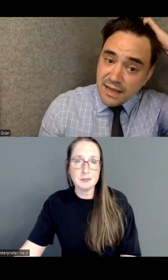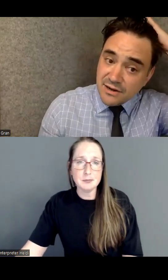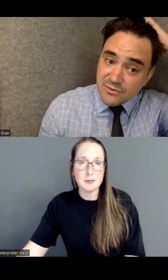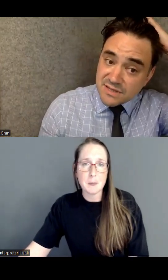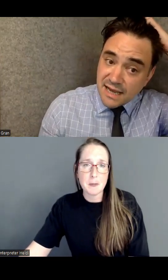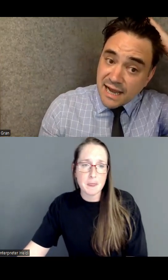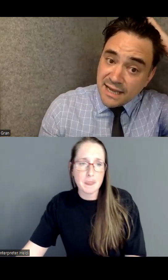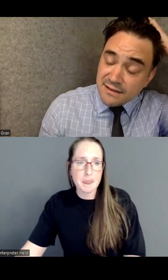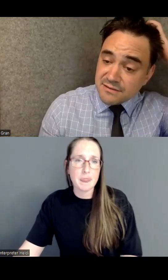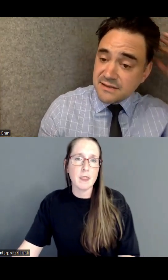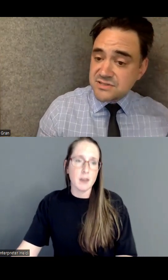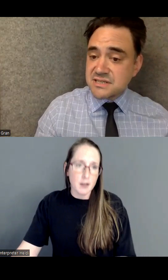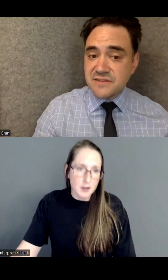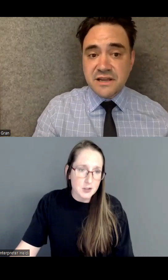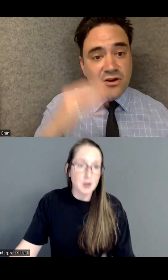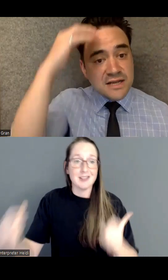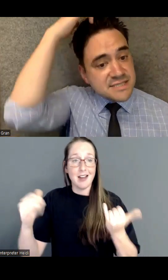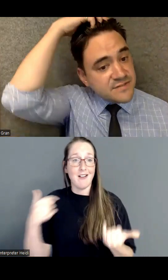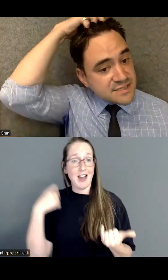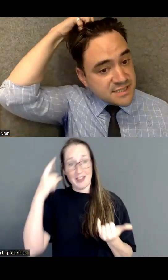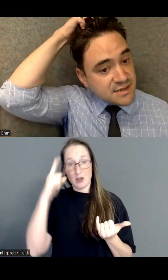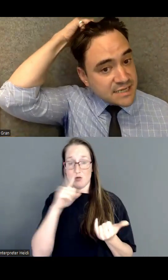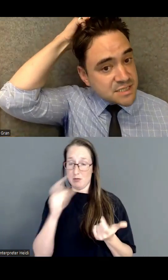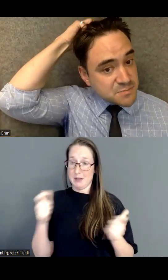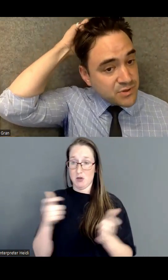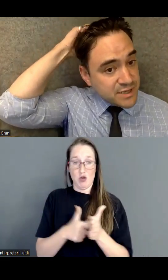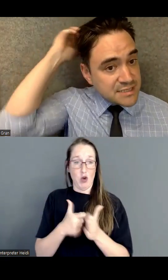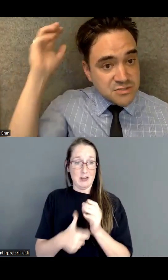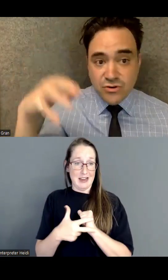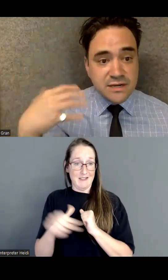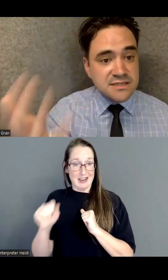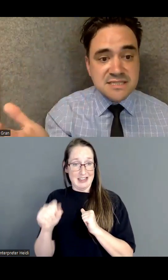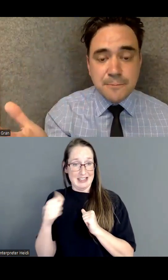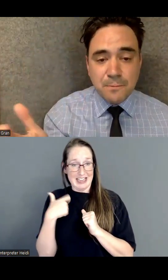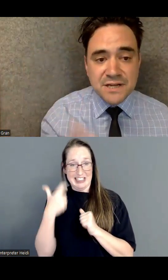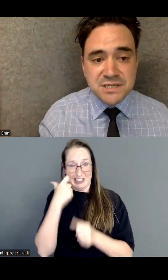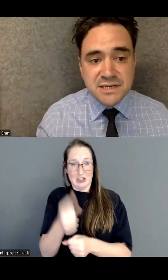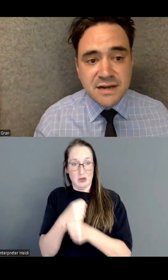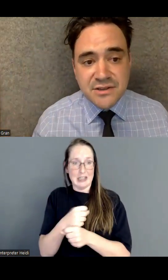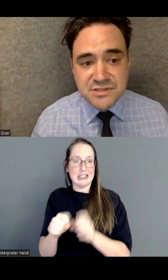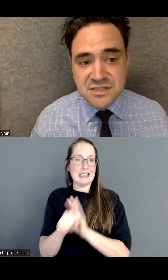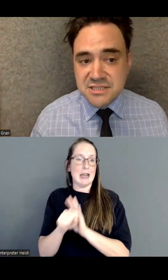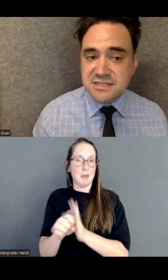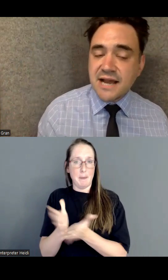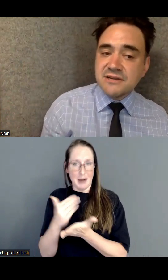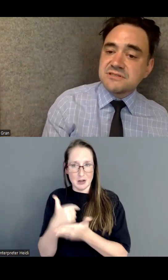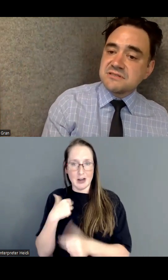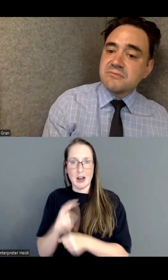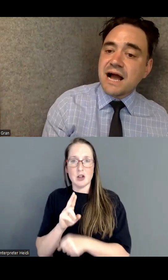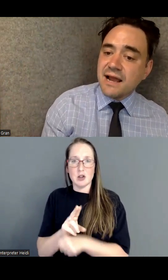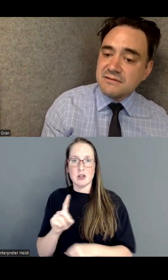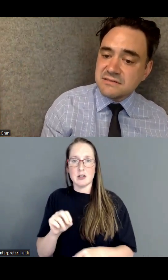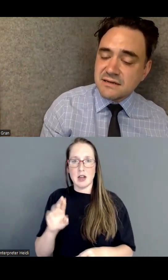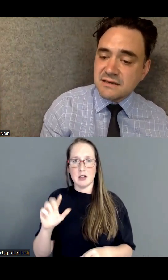So, I think there's significant cost savings here. I just created a sample budget here. I used Dutchess County, which